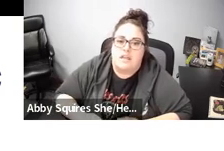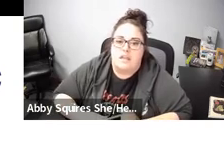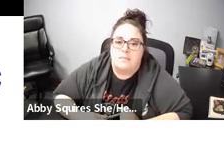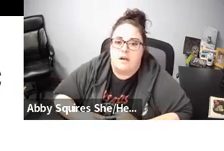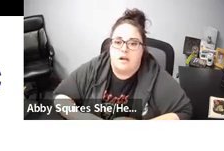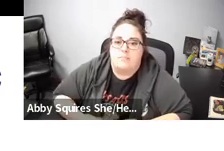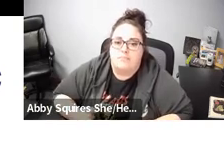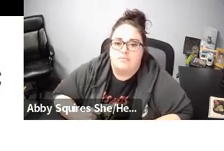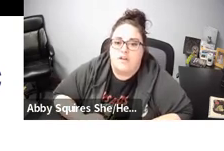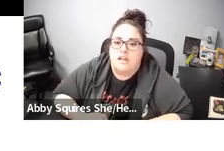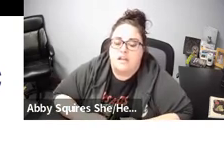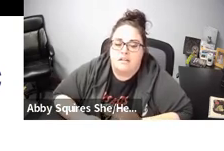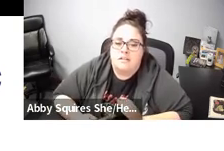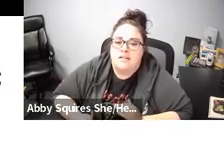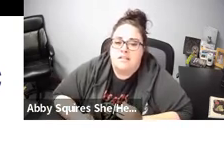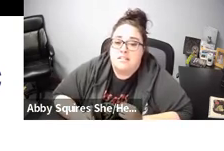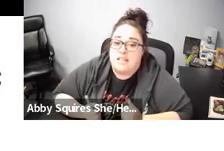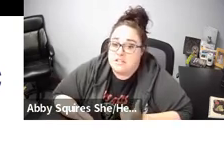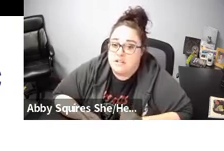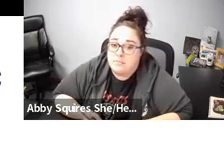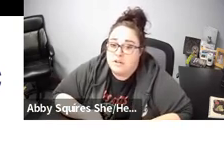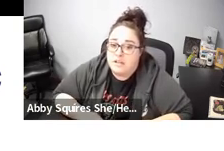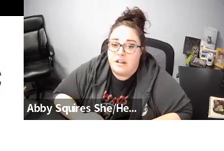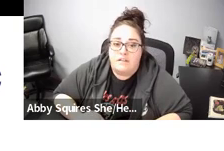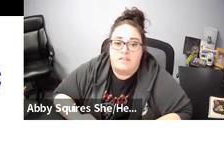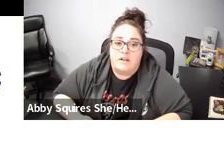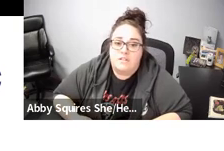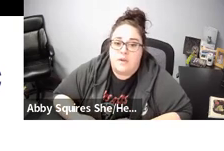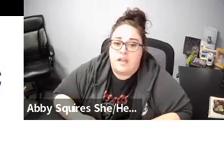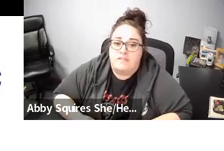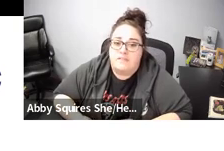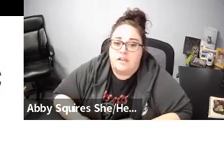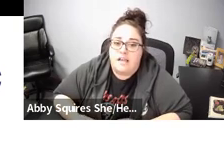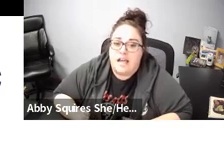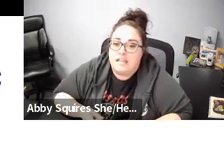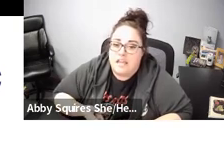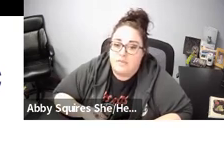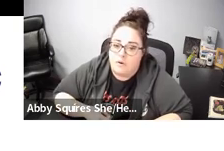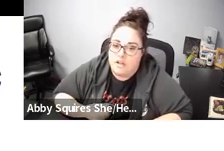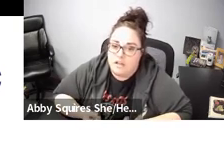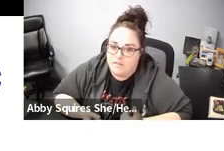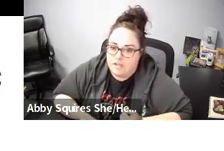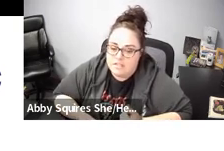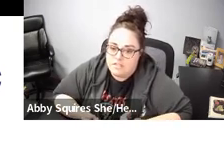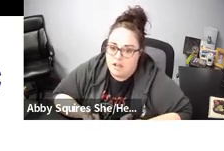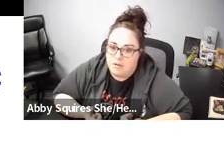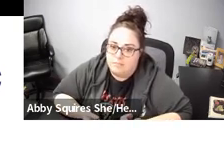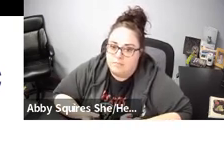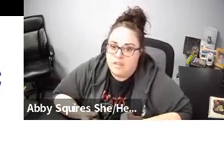that they provide sensory input, and they also have concave or